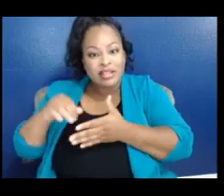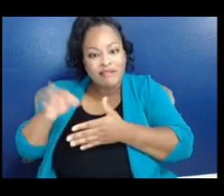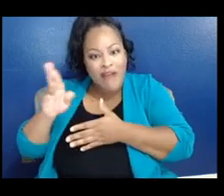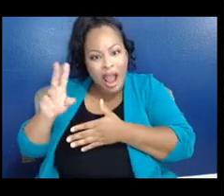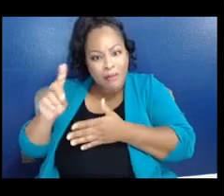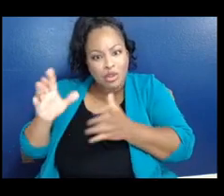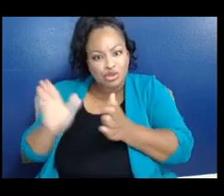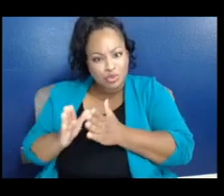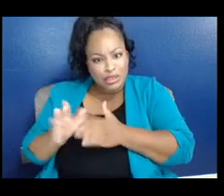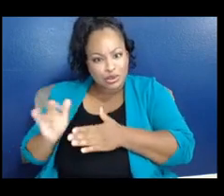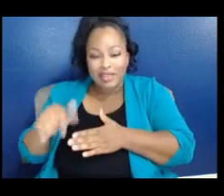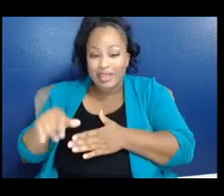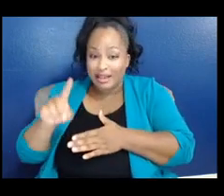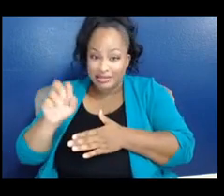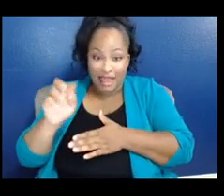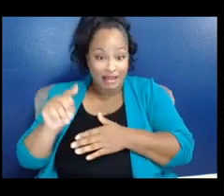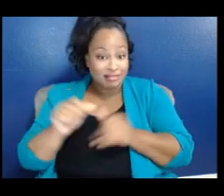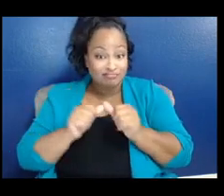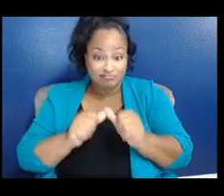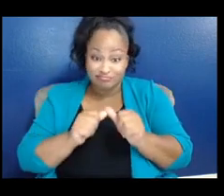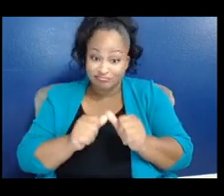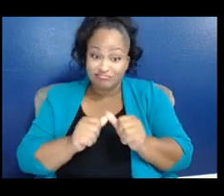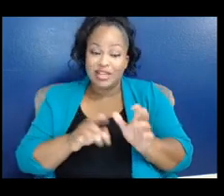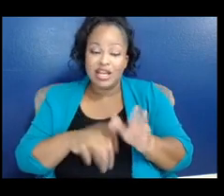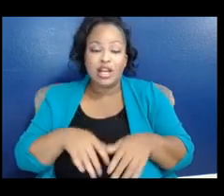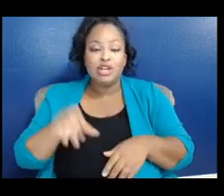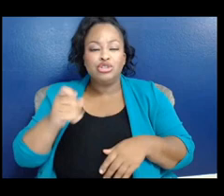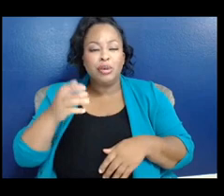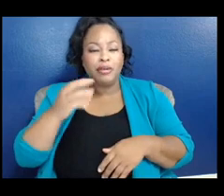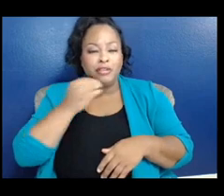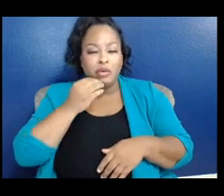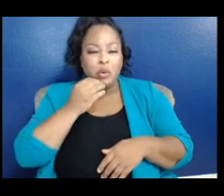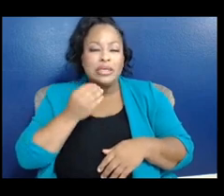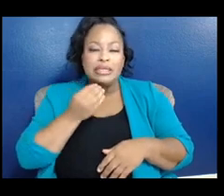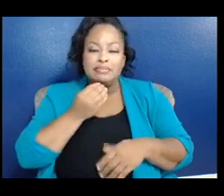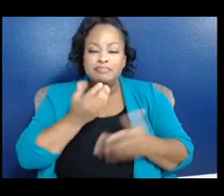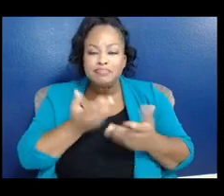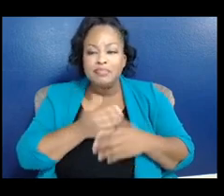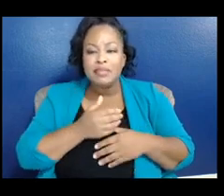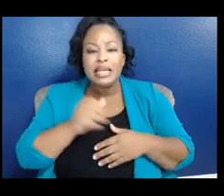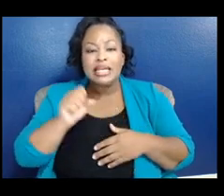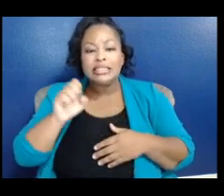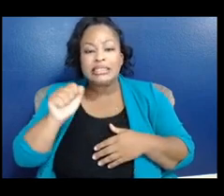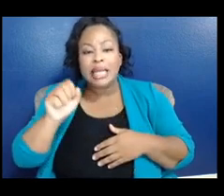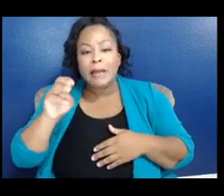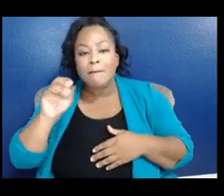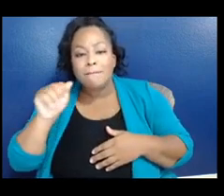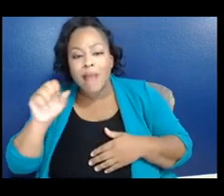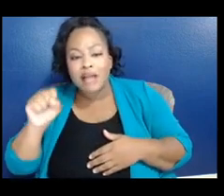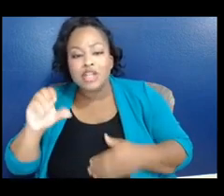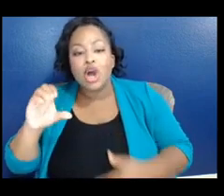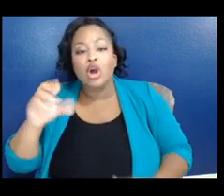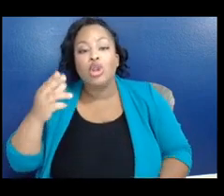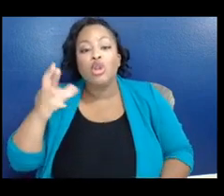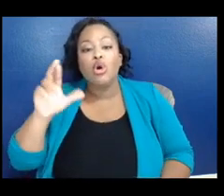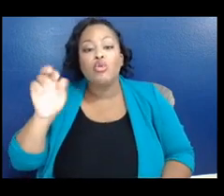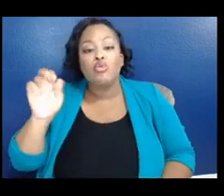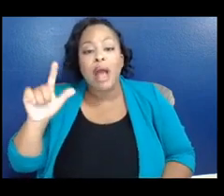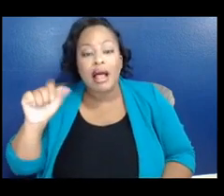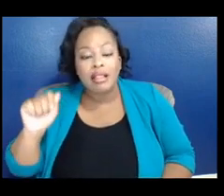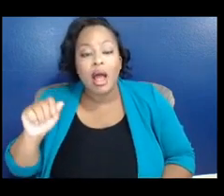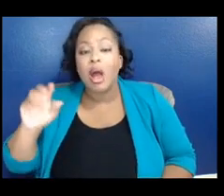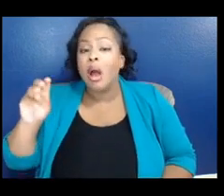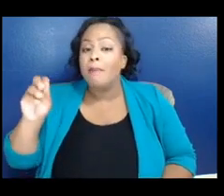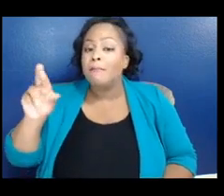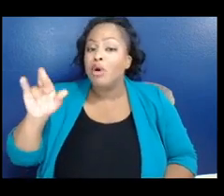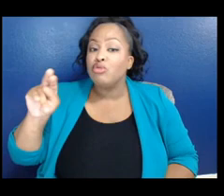is consistent. So as superfoods, I would say go for the sea moss, go for the chlorella, go for the moringa in the world